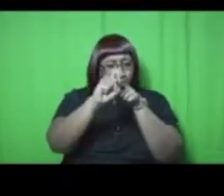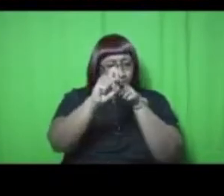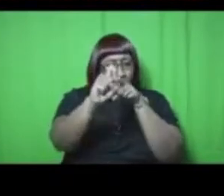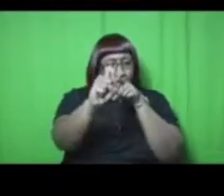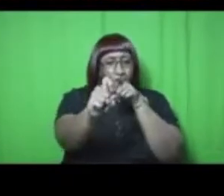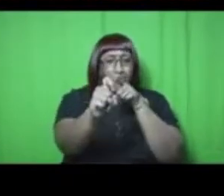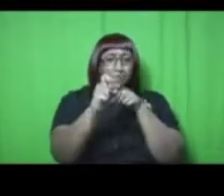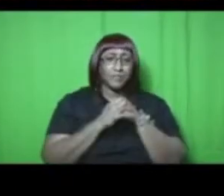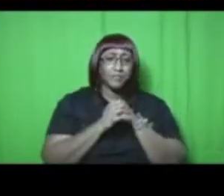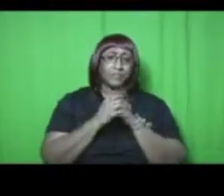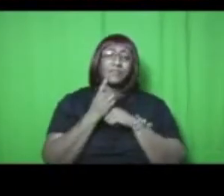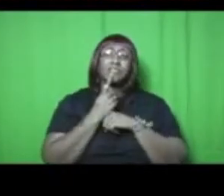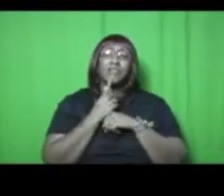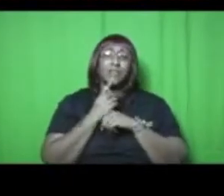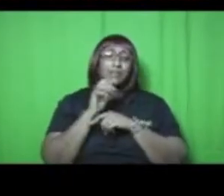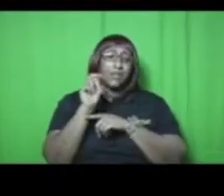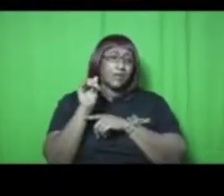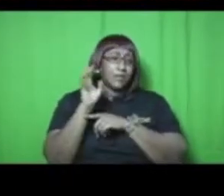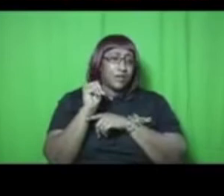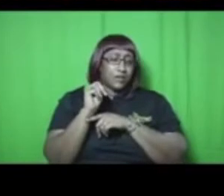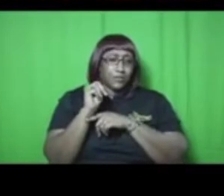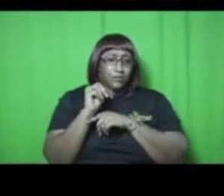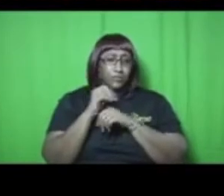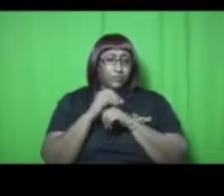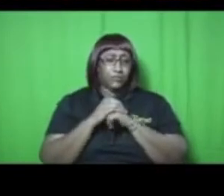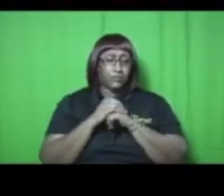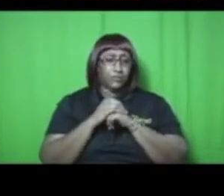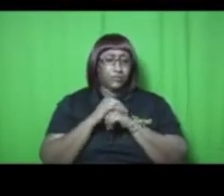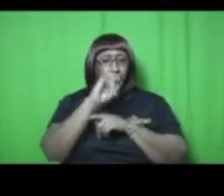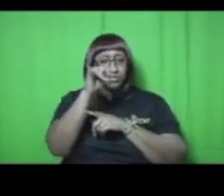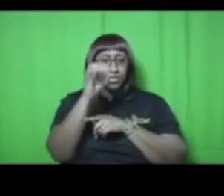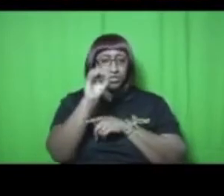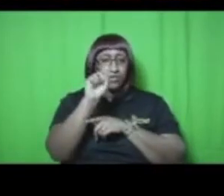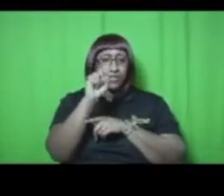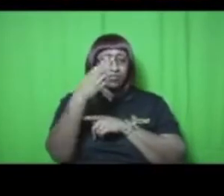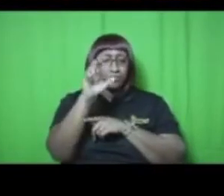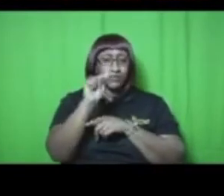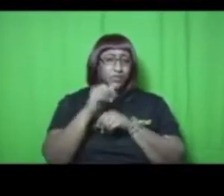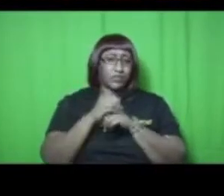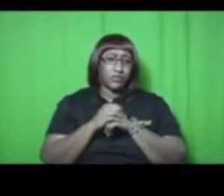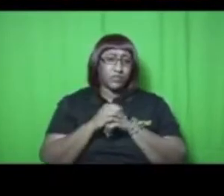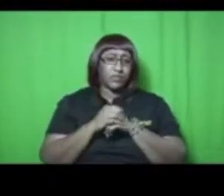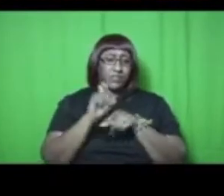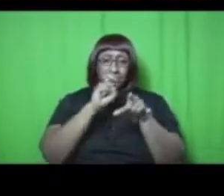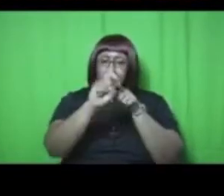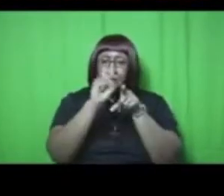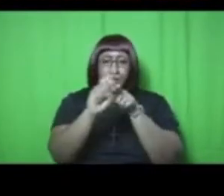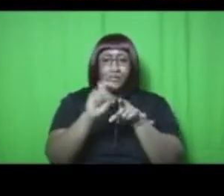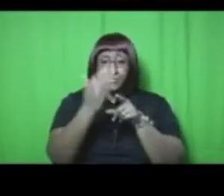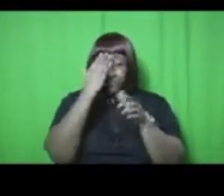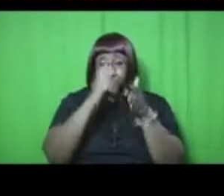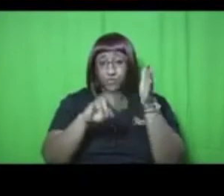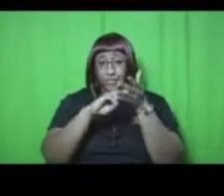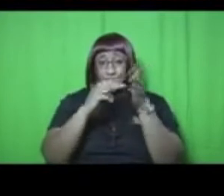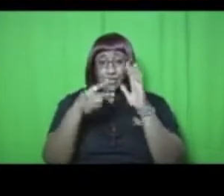It reminds me, he would say, Abraham, Abraham. Joshua, Joshua. Verily, verily. You know what that